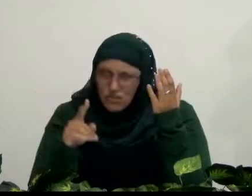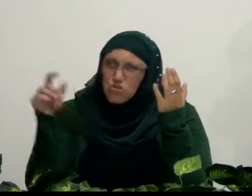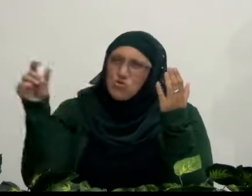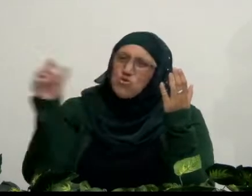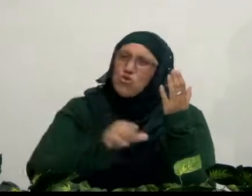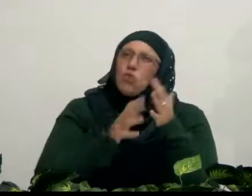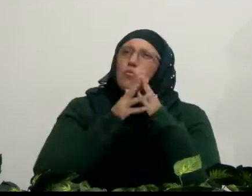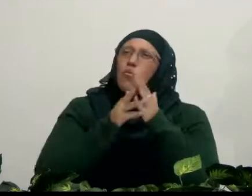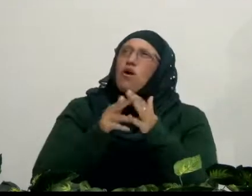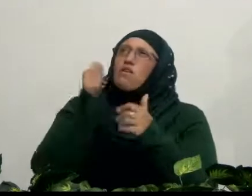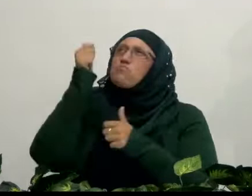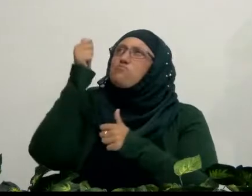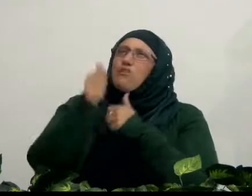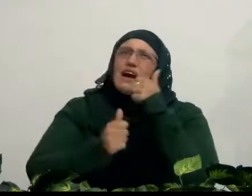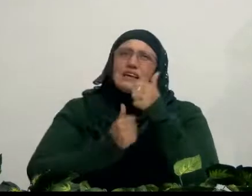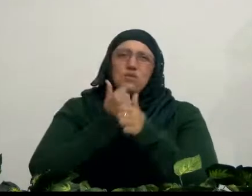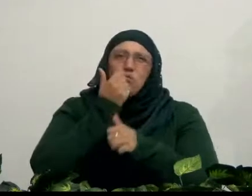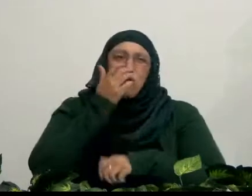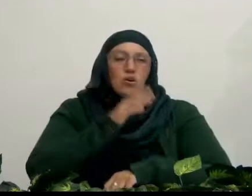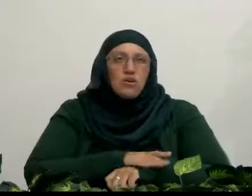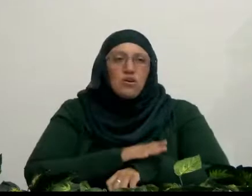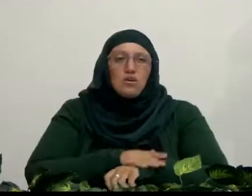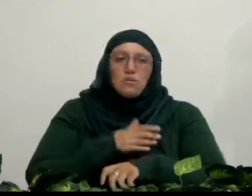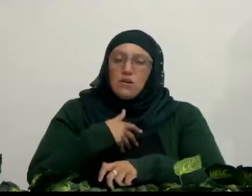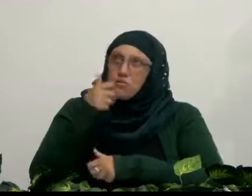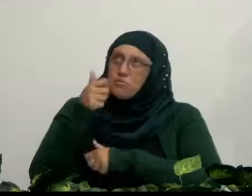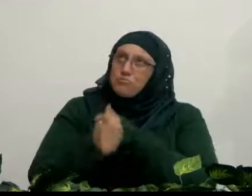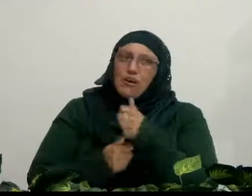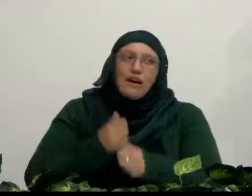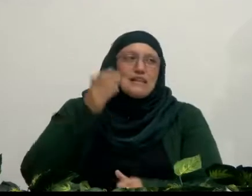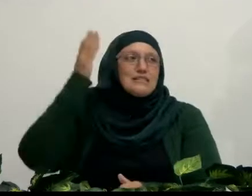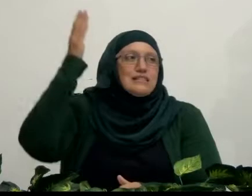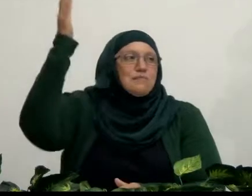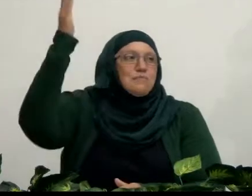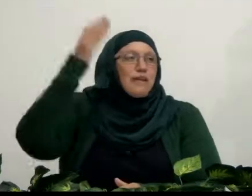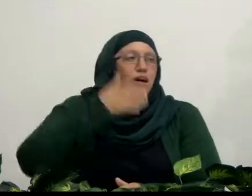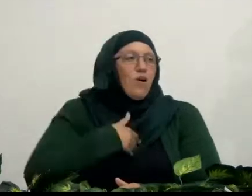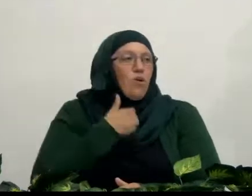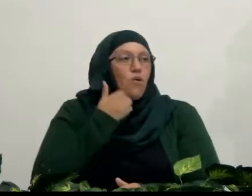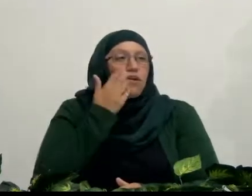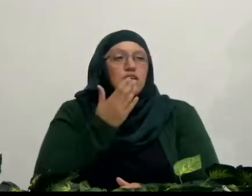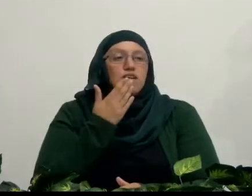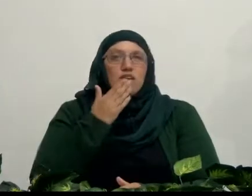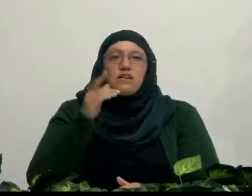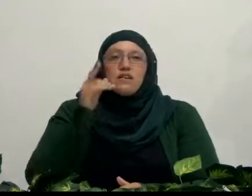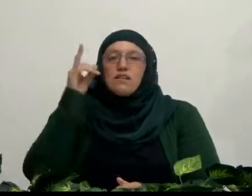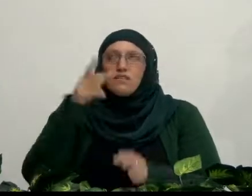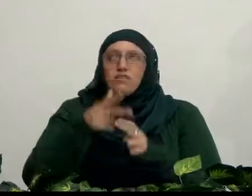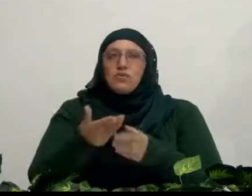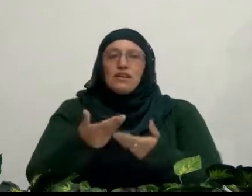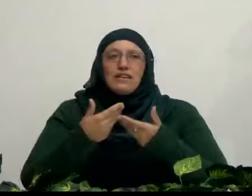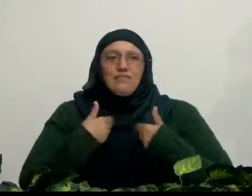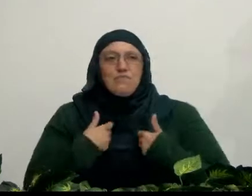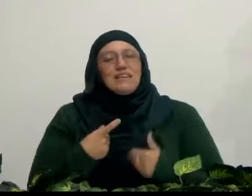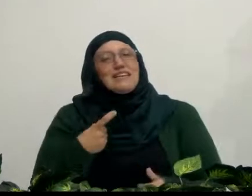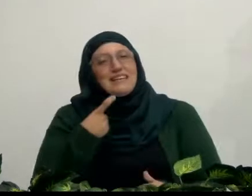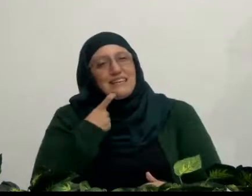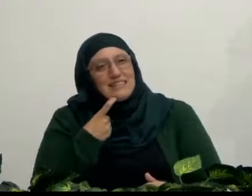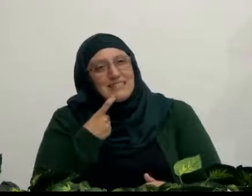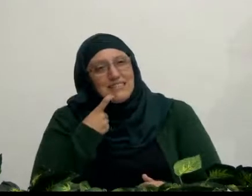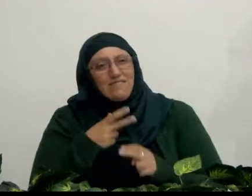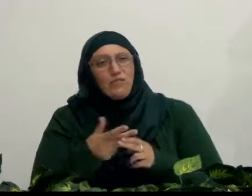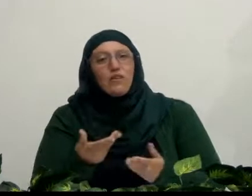all times. I praise him and I always thank him for the ease he brings me and for the constriction